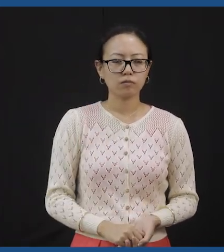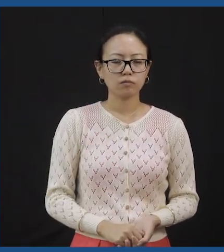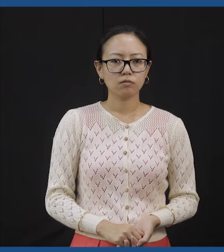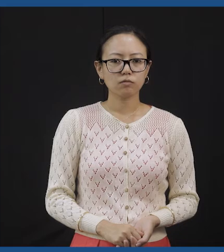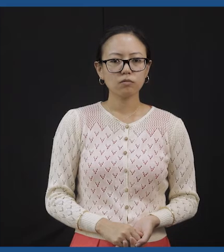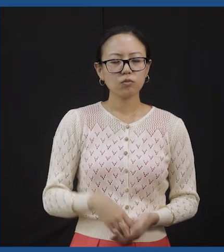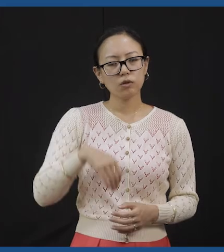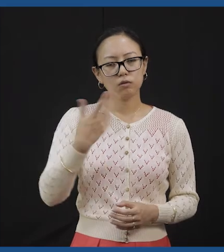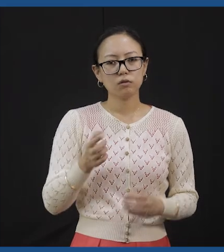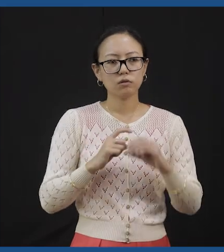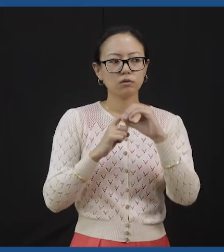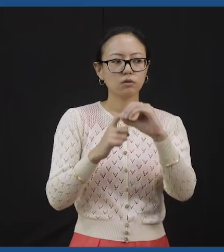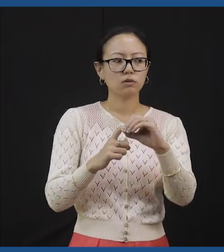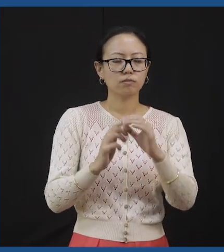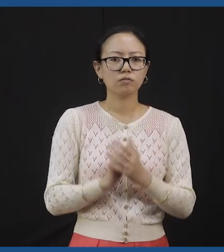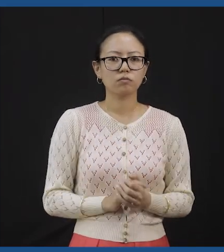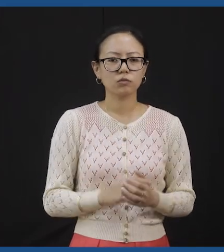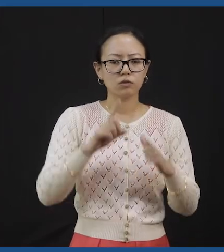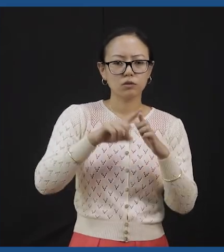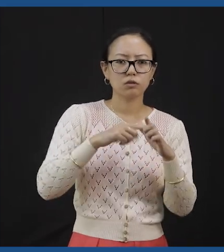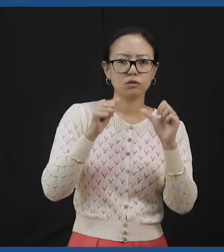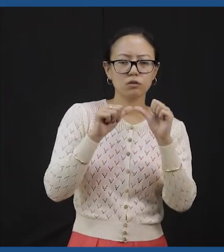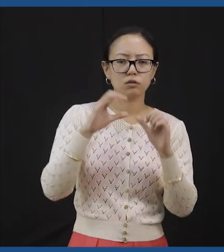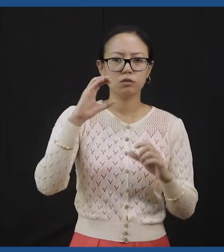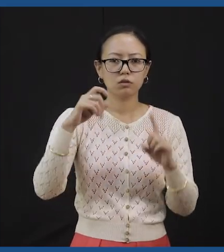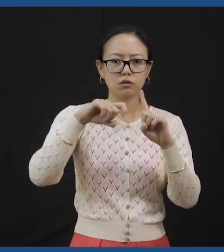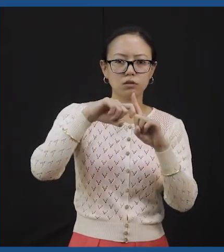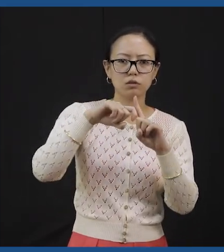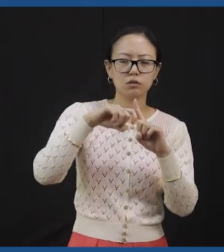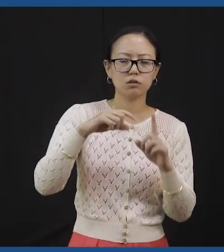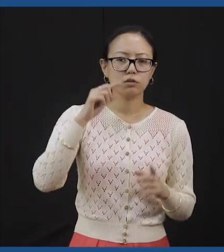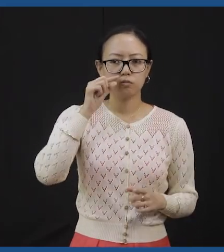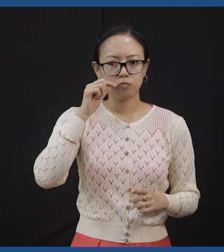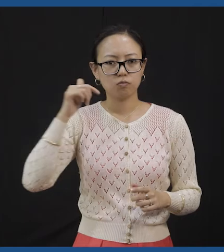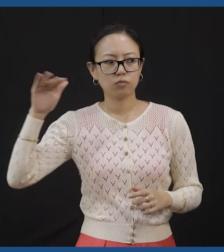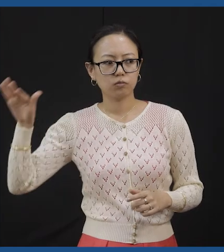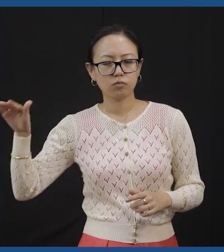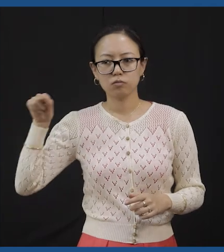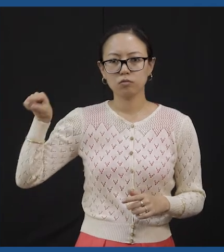Now the next question is, Jack has 79 stickers.